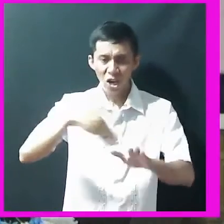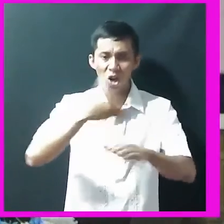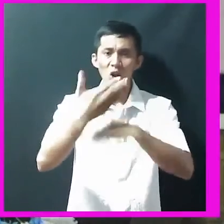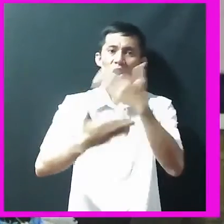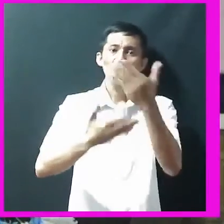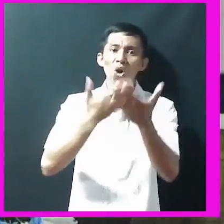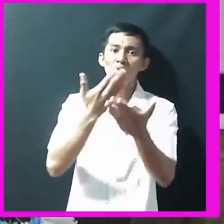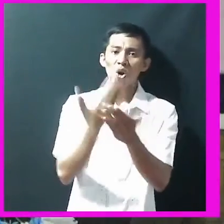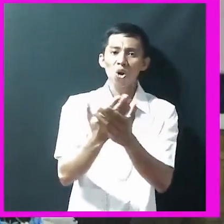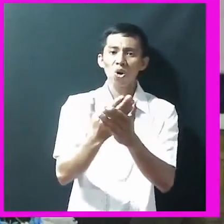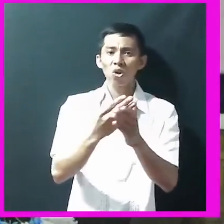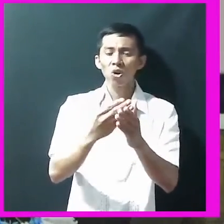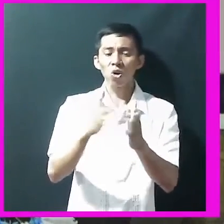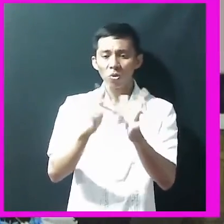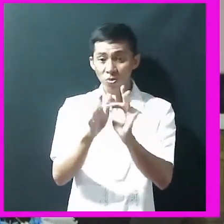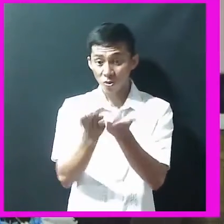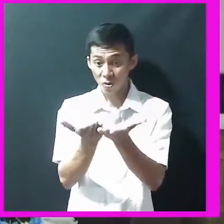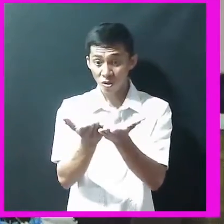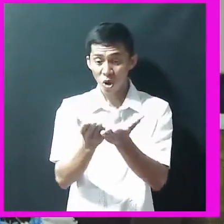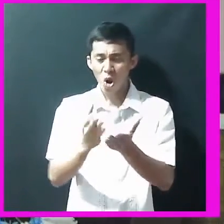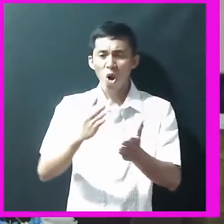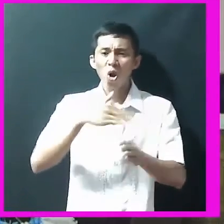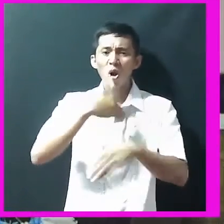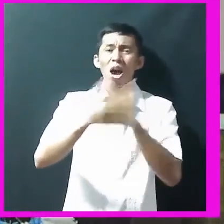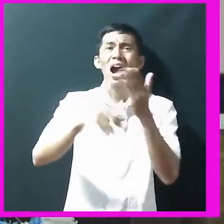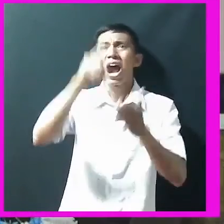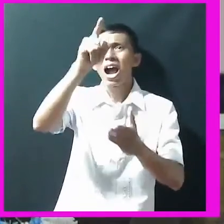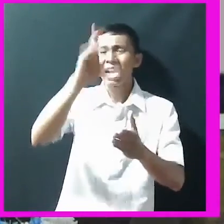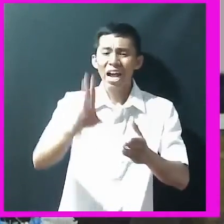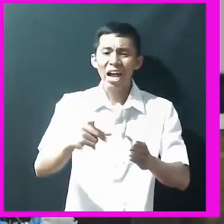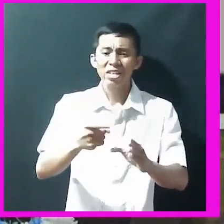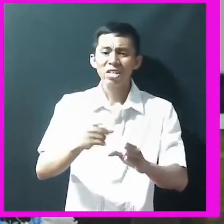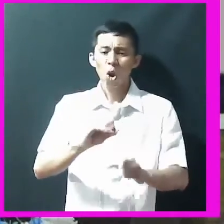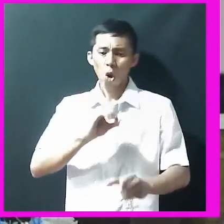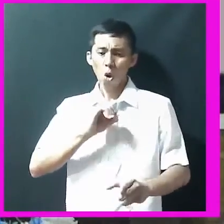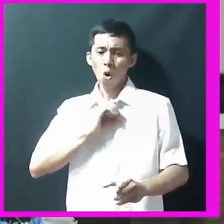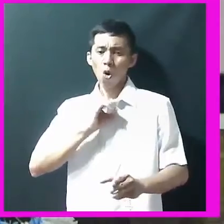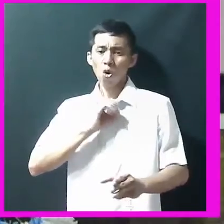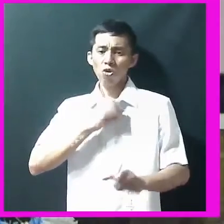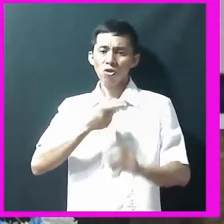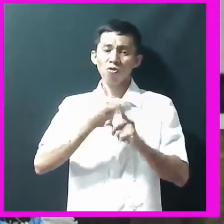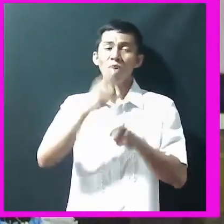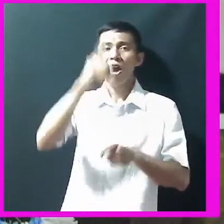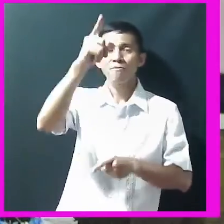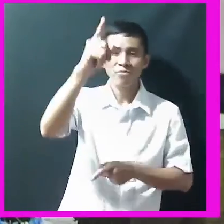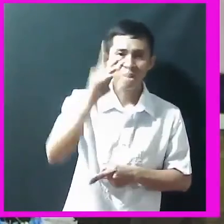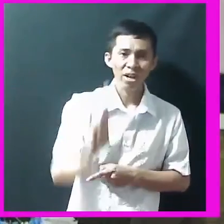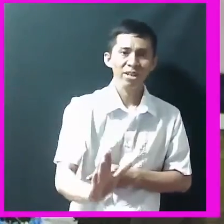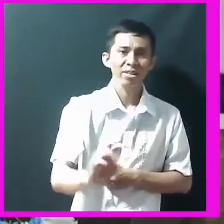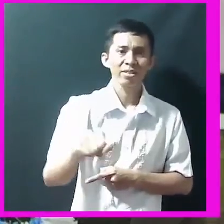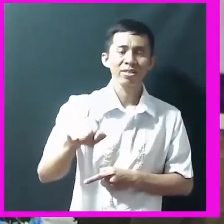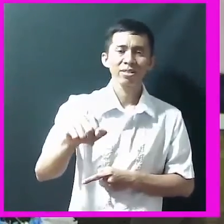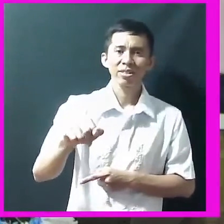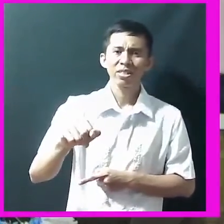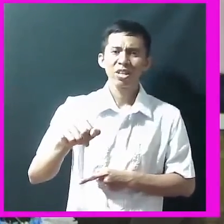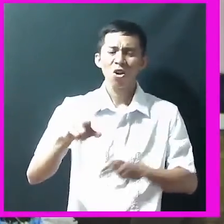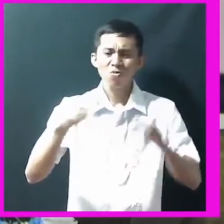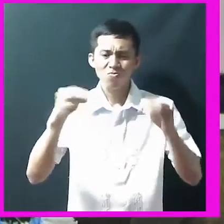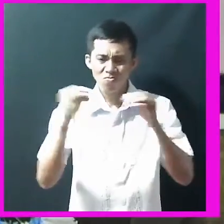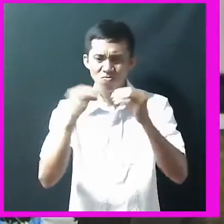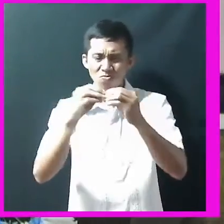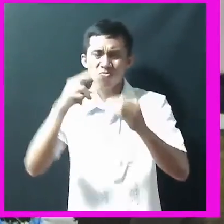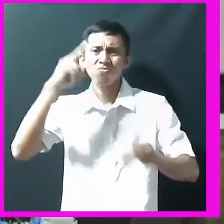is inspired. Hello? All scripture is given by inspiration of God. And is profitable